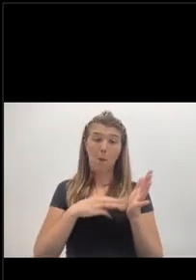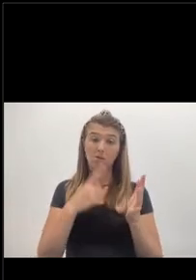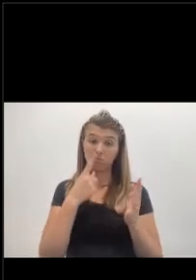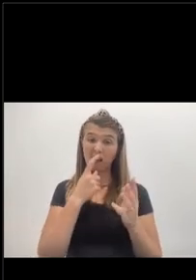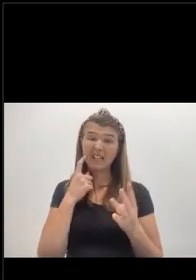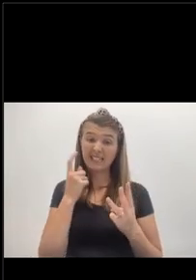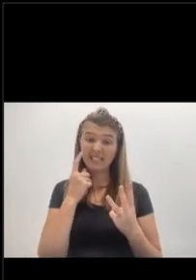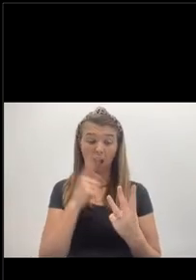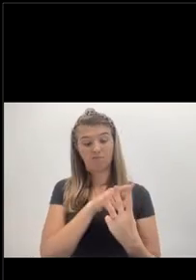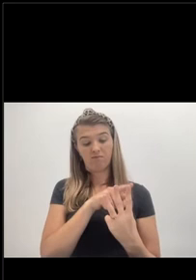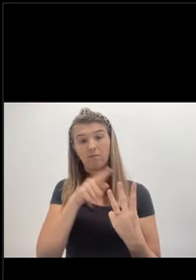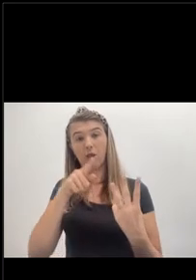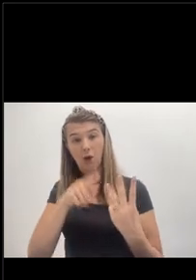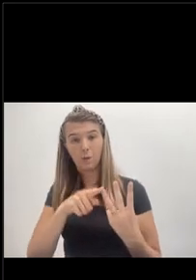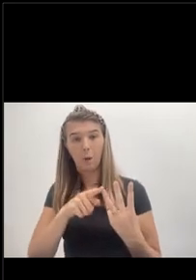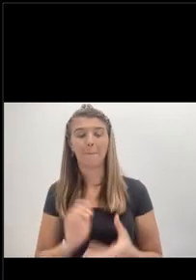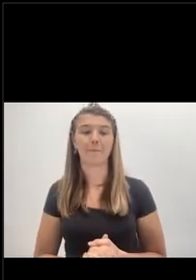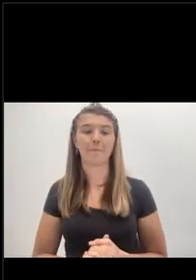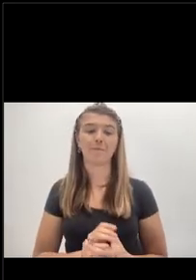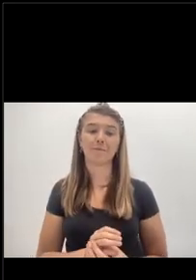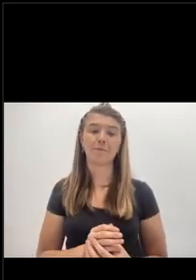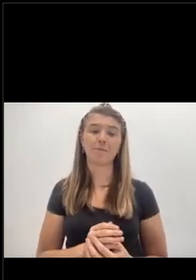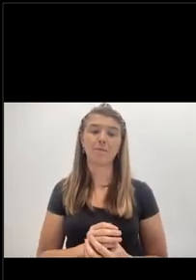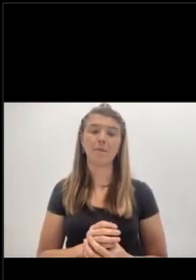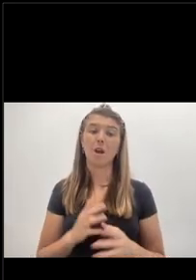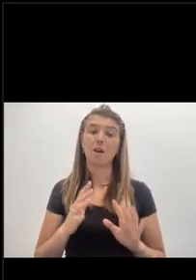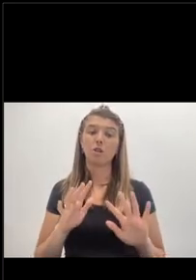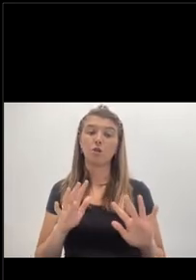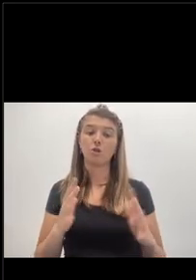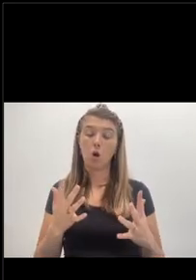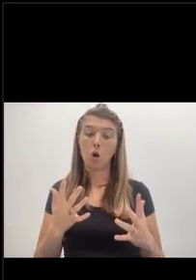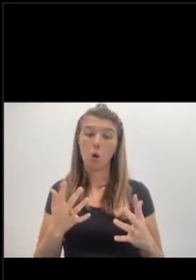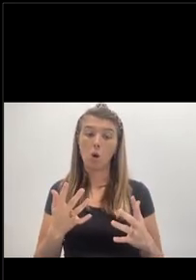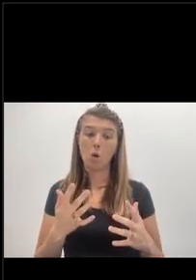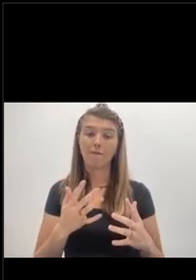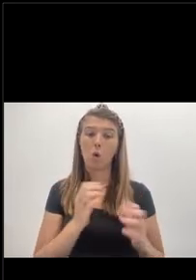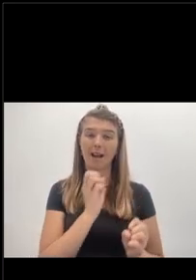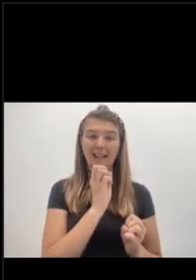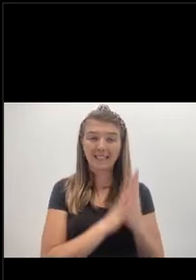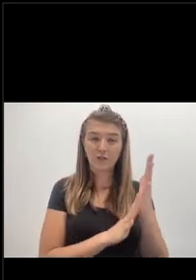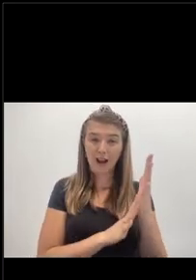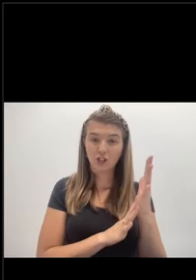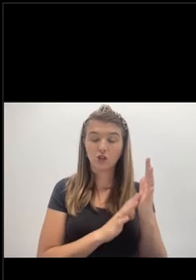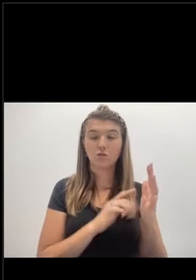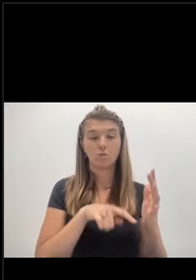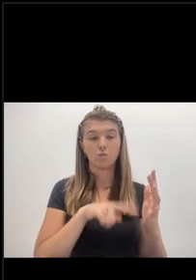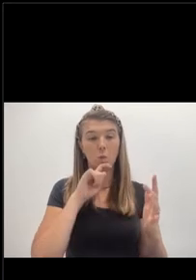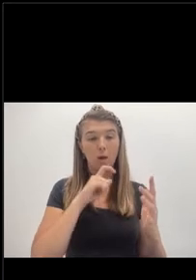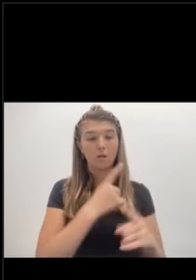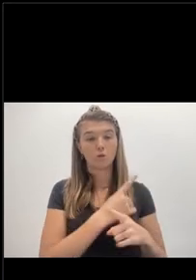blocks. And so for the incineration, of course, your CO2 footprint, so